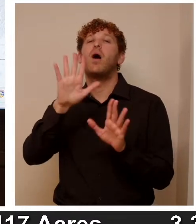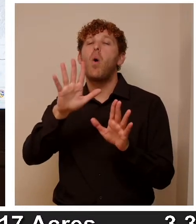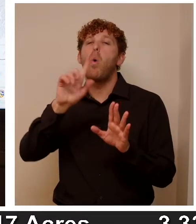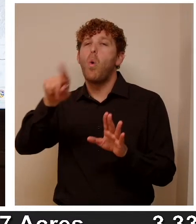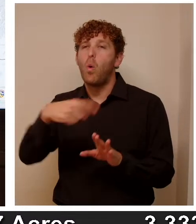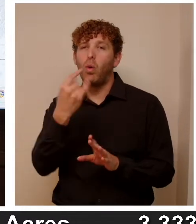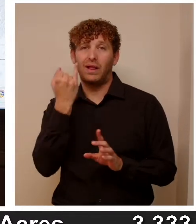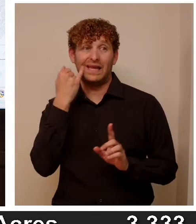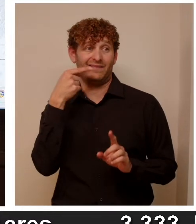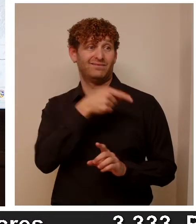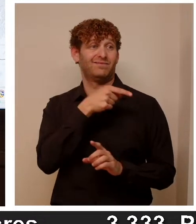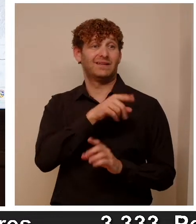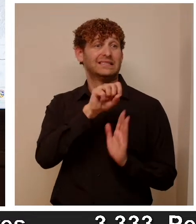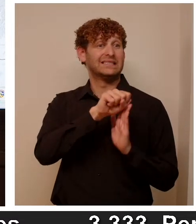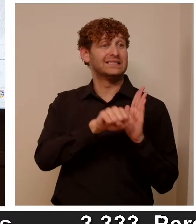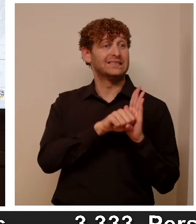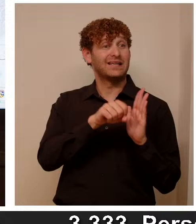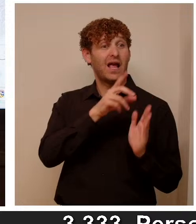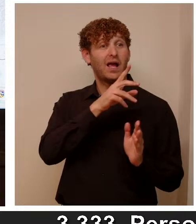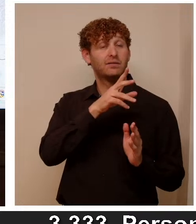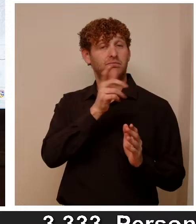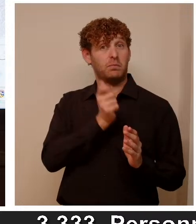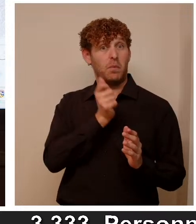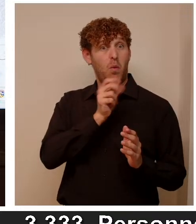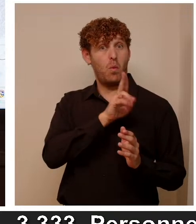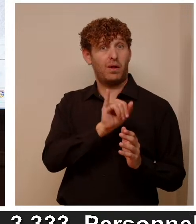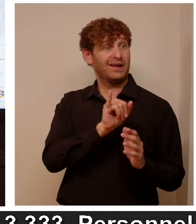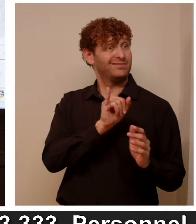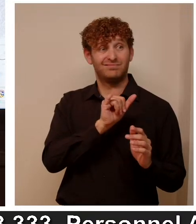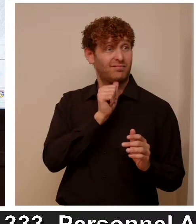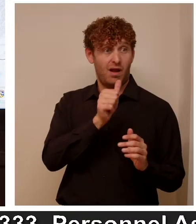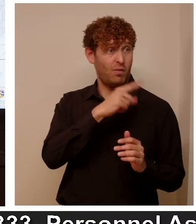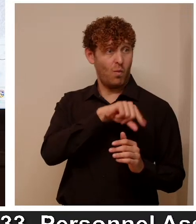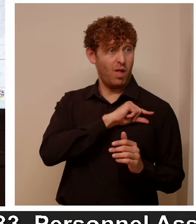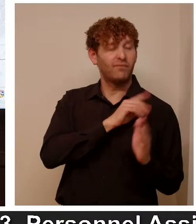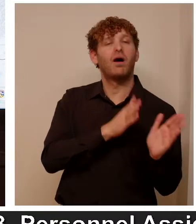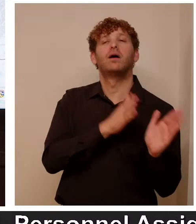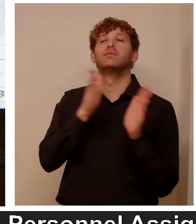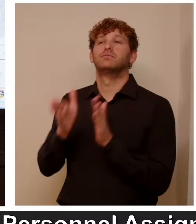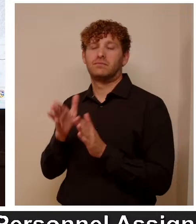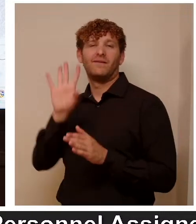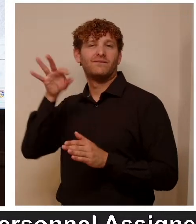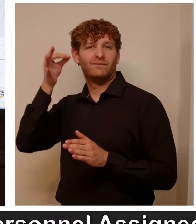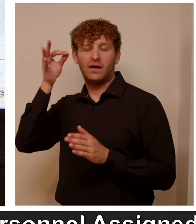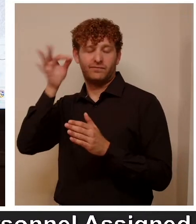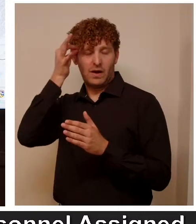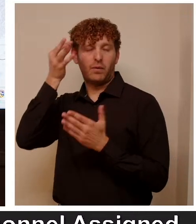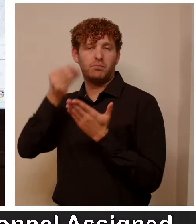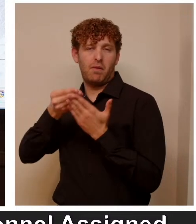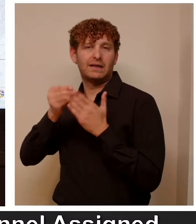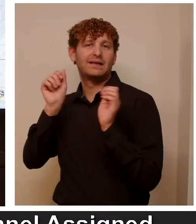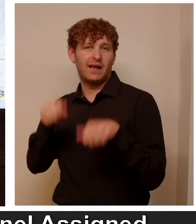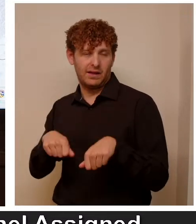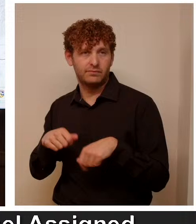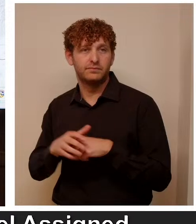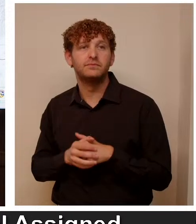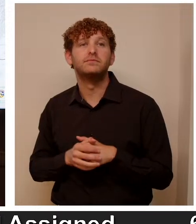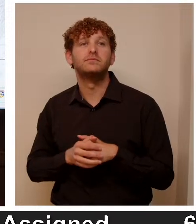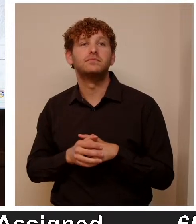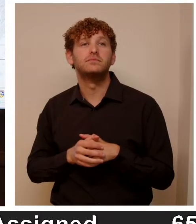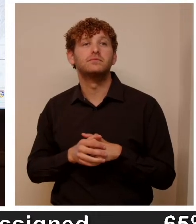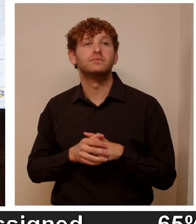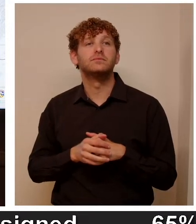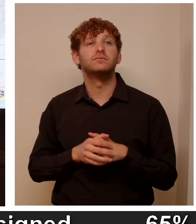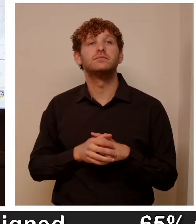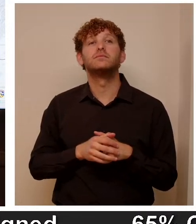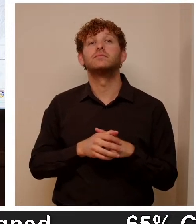Development Department, or they also have representatives situated at the disaster recovery centers. There are 2 currently open, one at